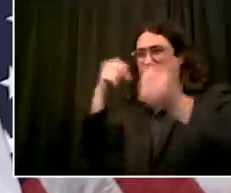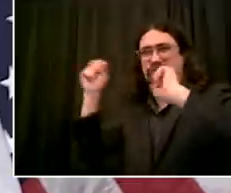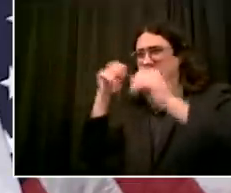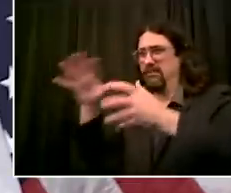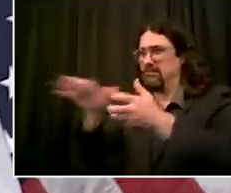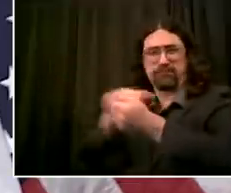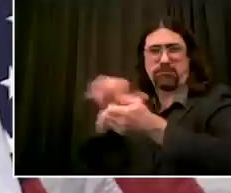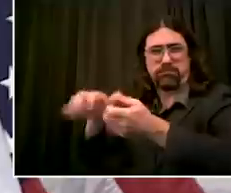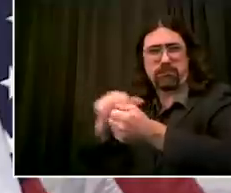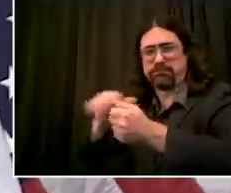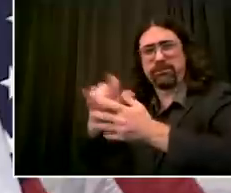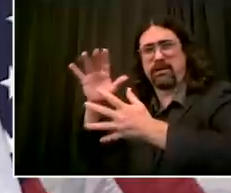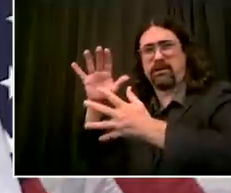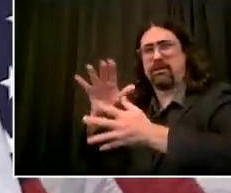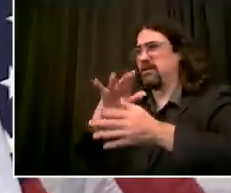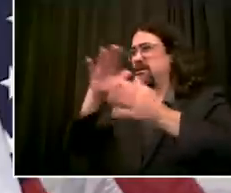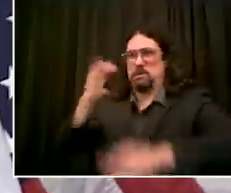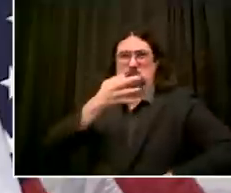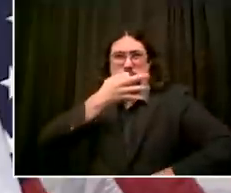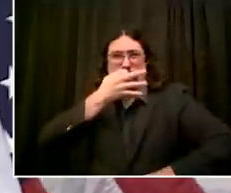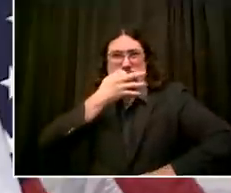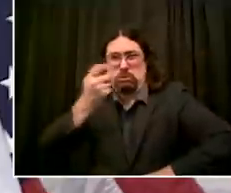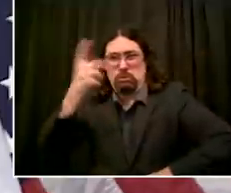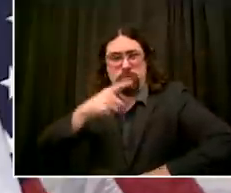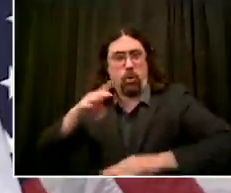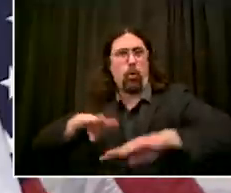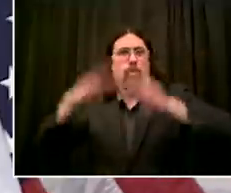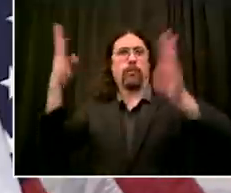better? Julia, I believe that